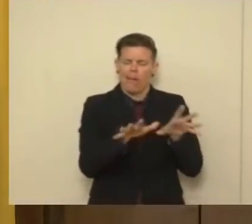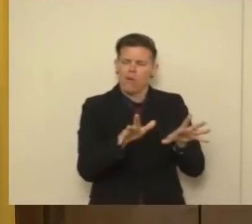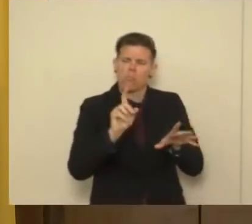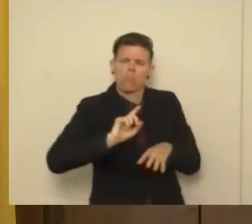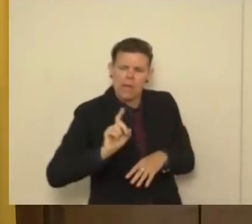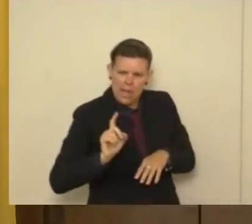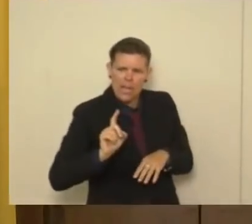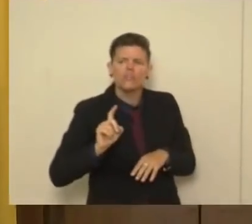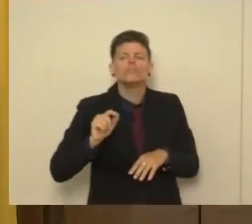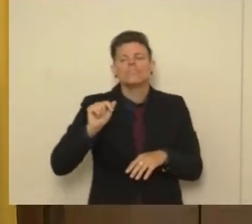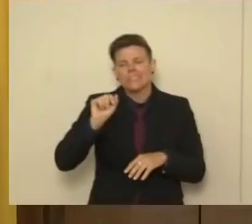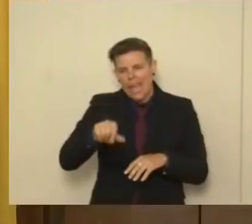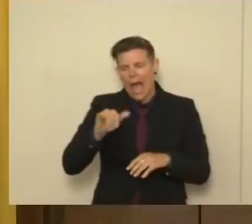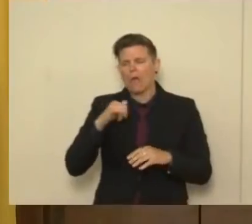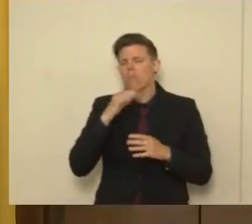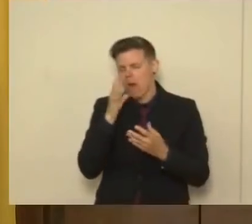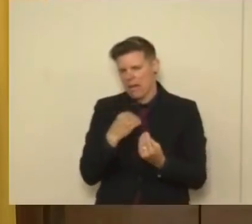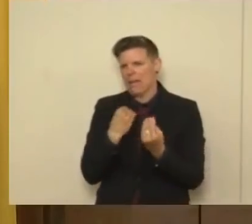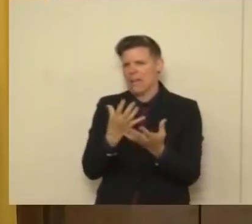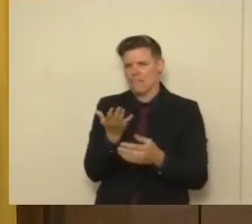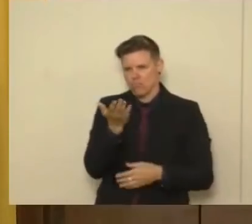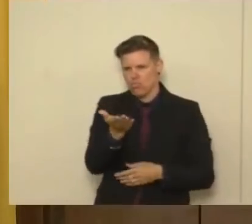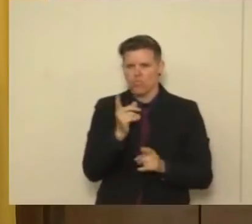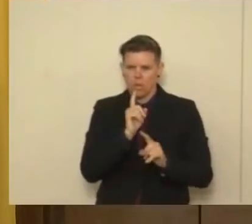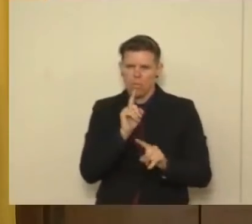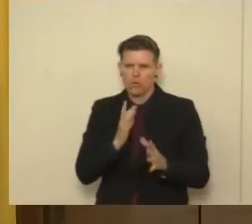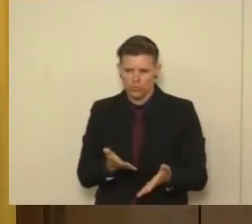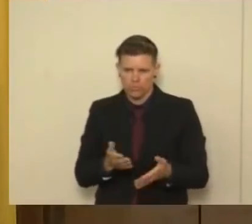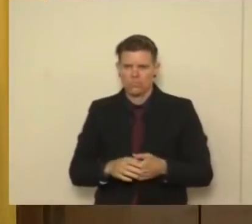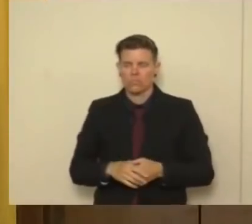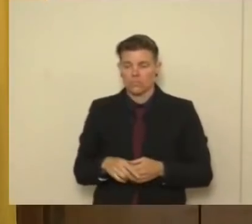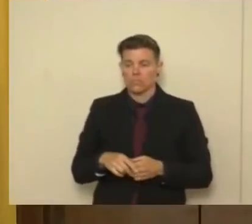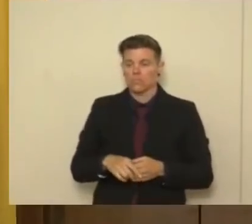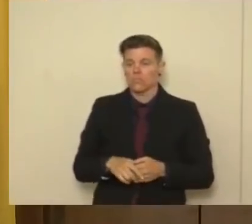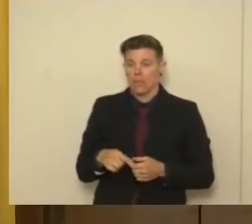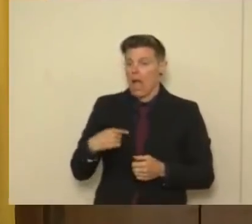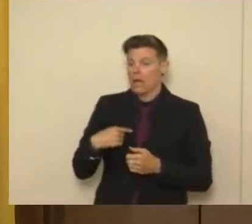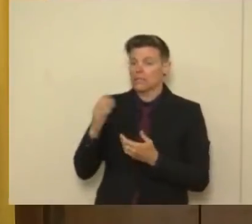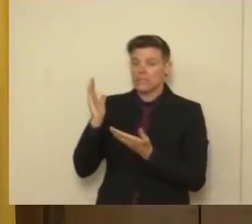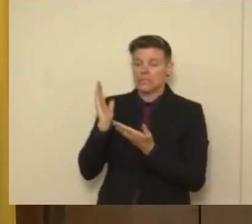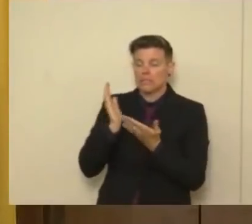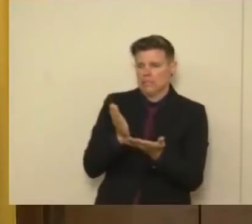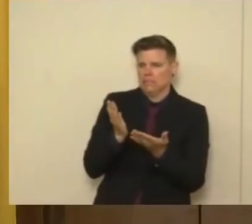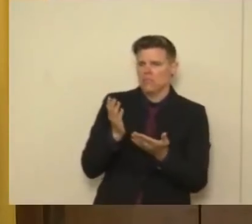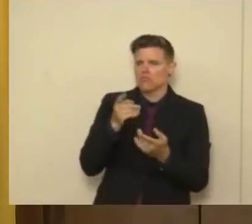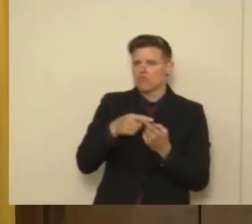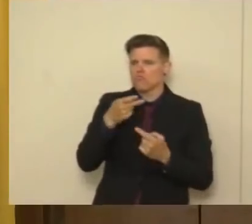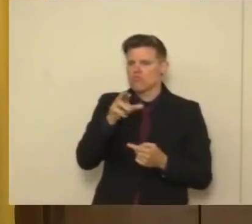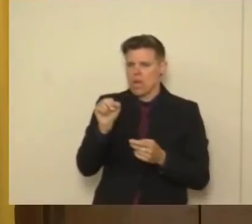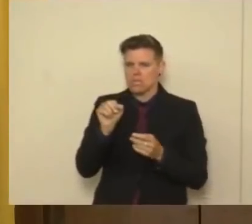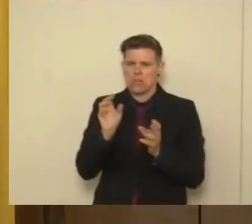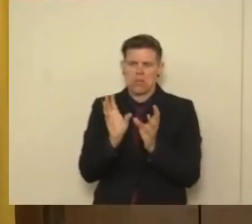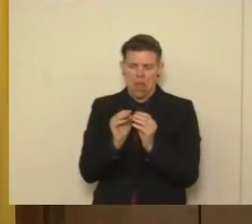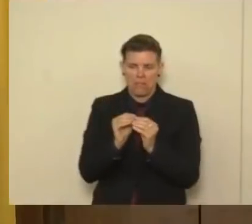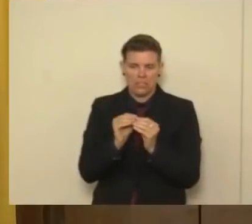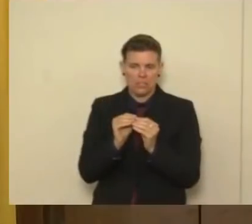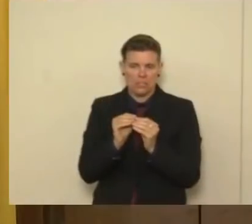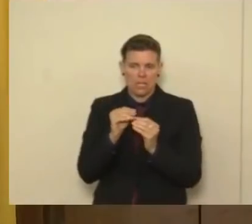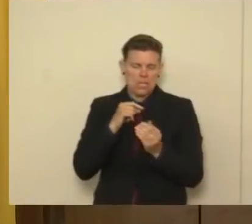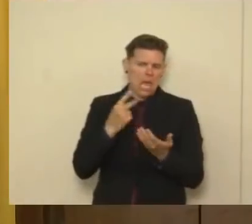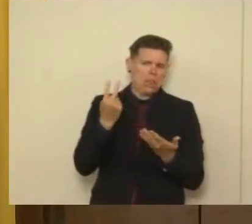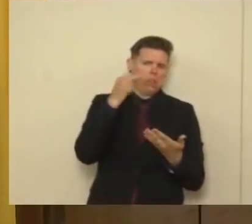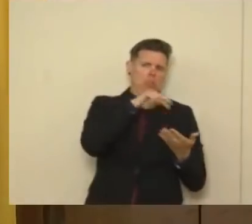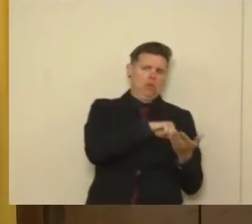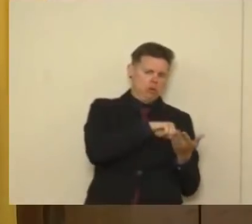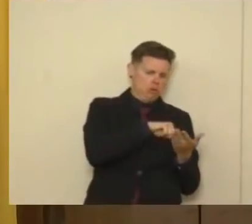absolutely have it. And in fact, I brought it for the last press conference so that I could look at it and see exactly how many cases